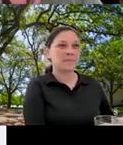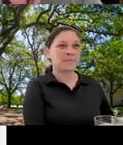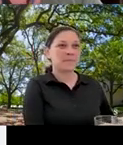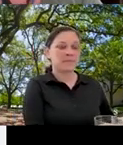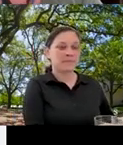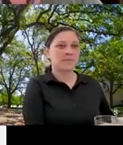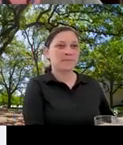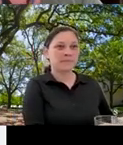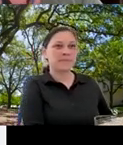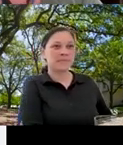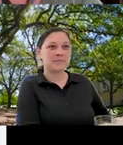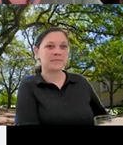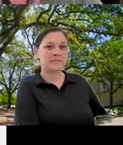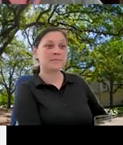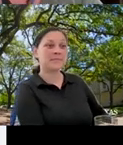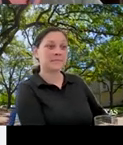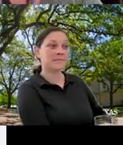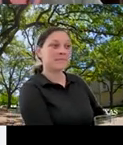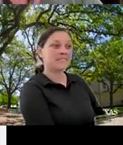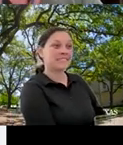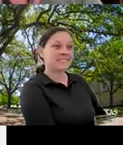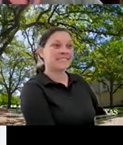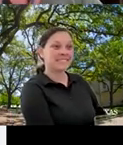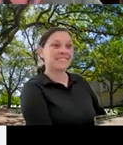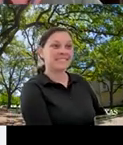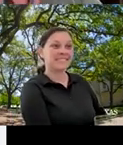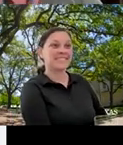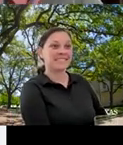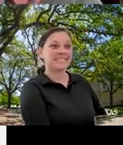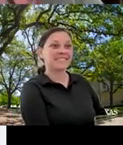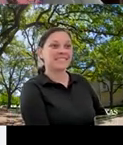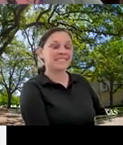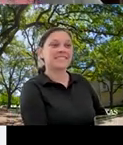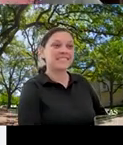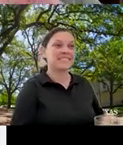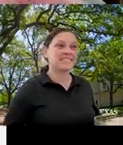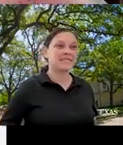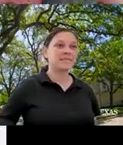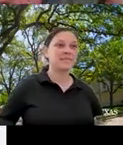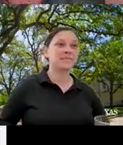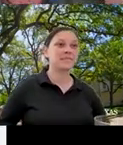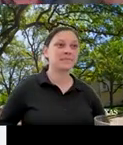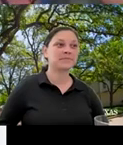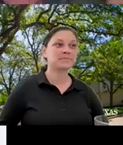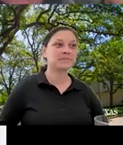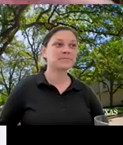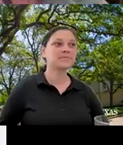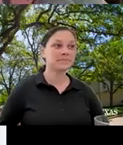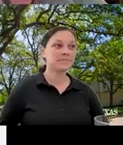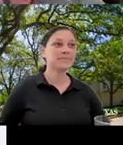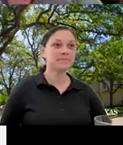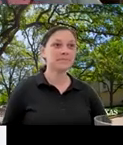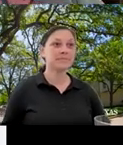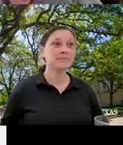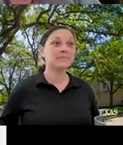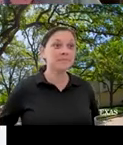I think for the most part, we were all in agreement. There was a few nevers, a few oftens, but for the most part,